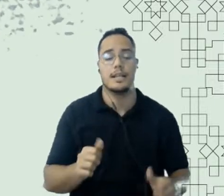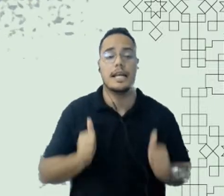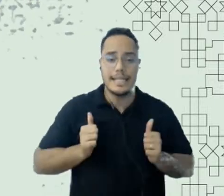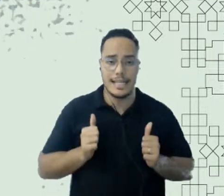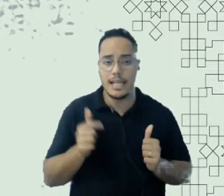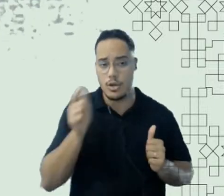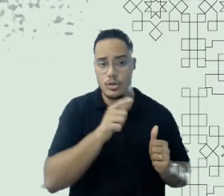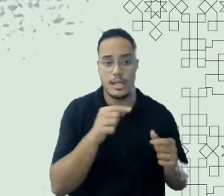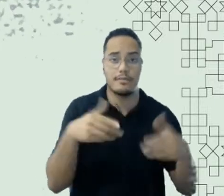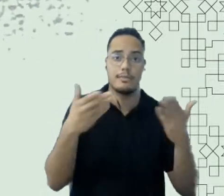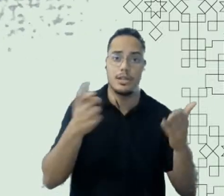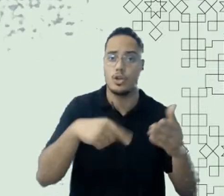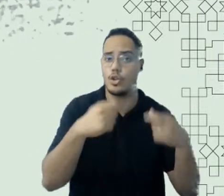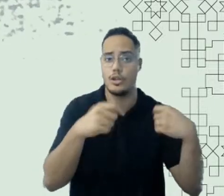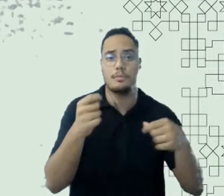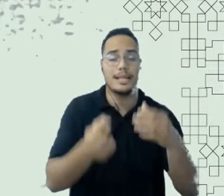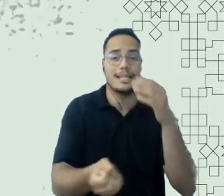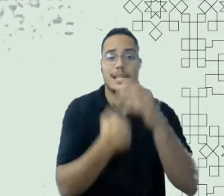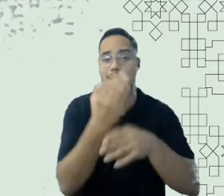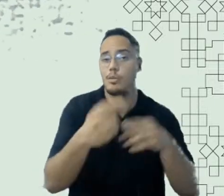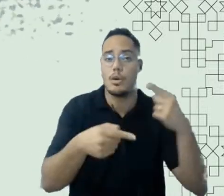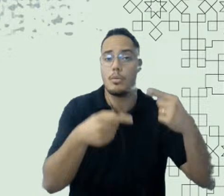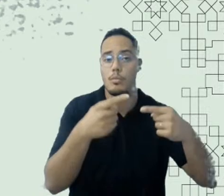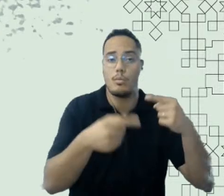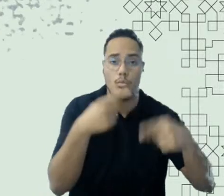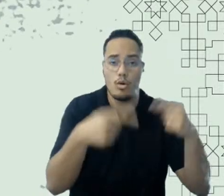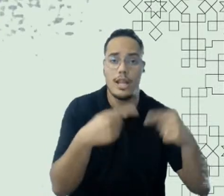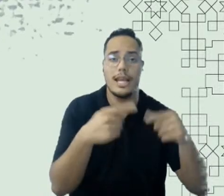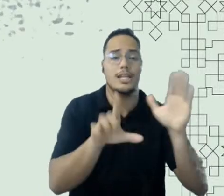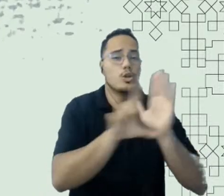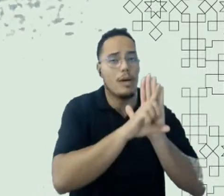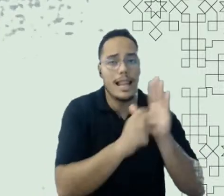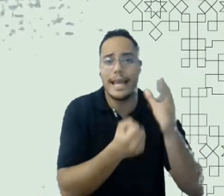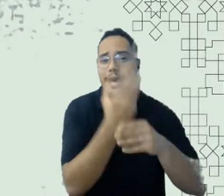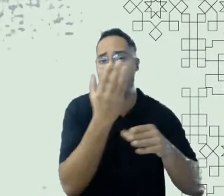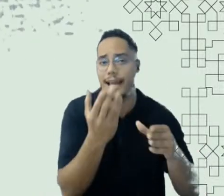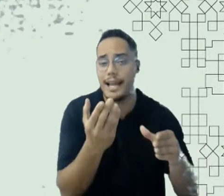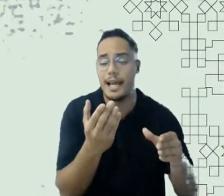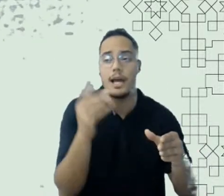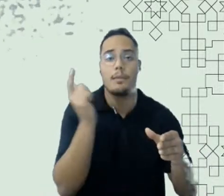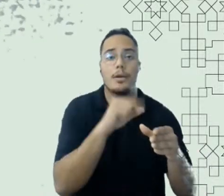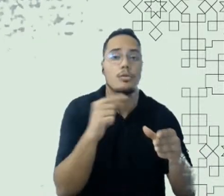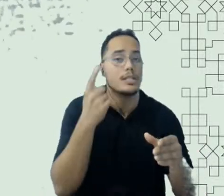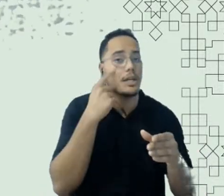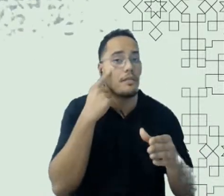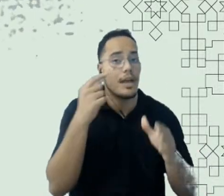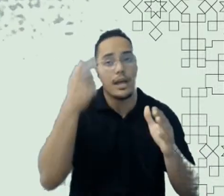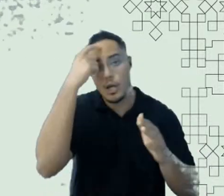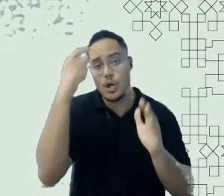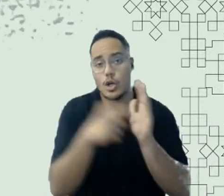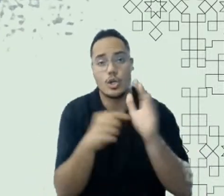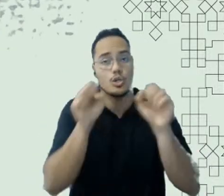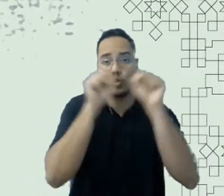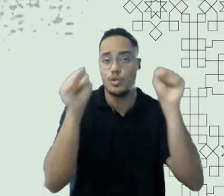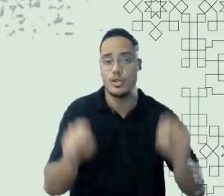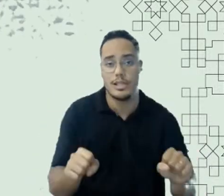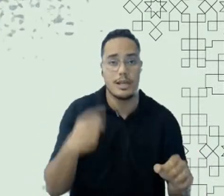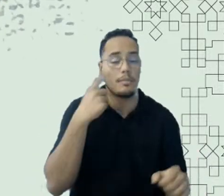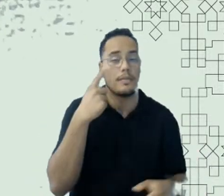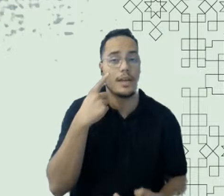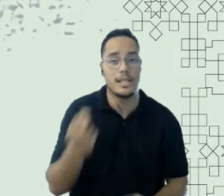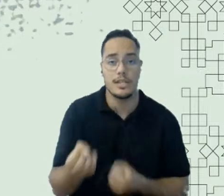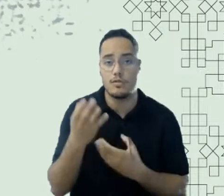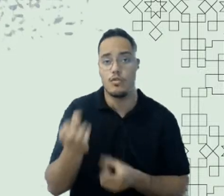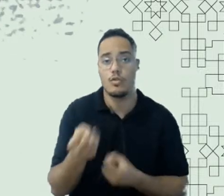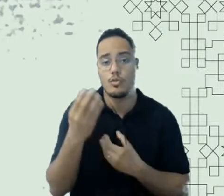some information about what is in the data sets. So actually it tries to put in place the means for the copyright owners